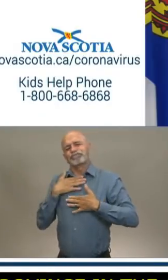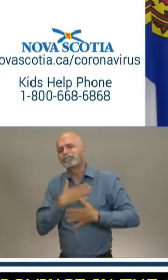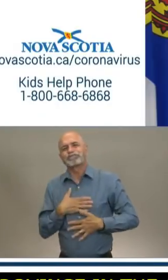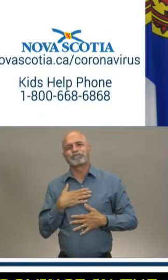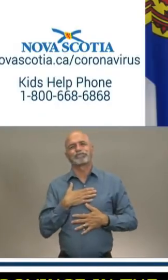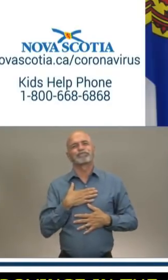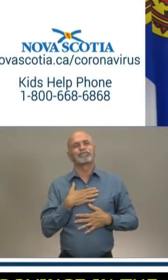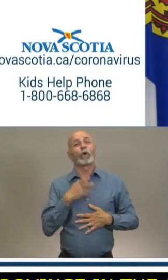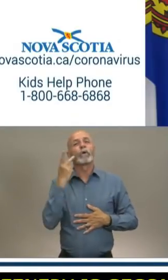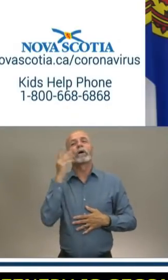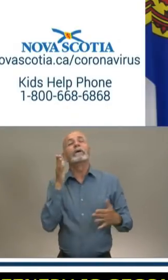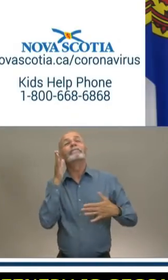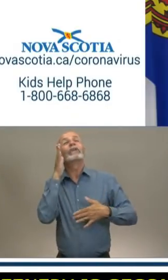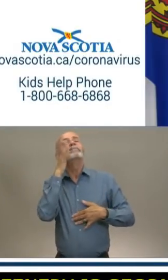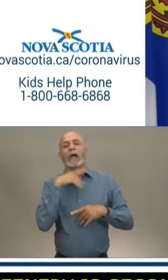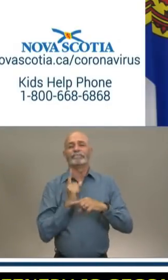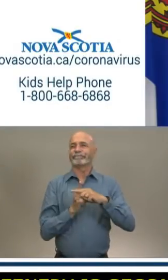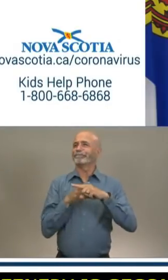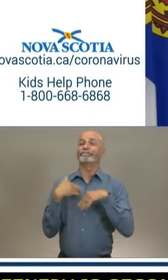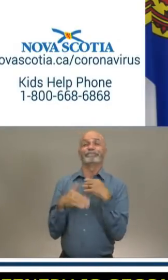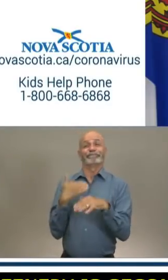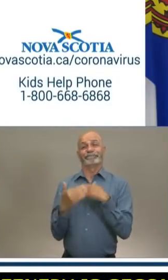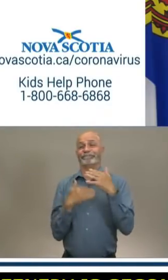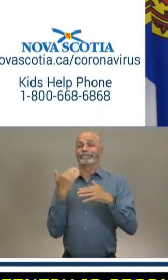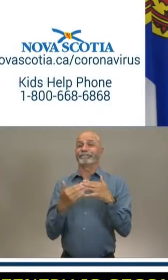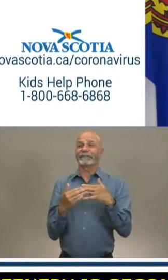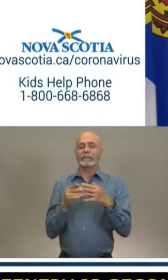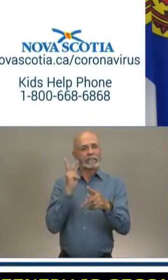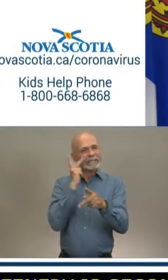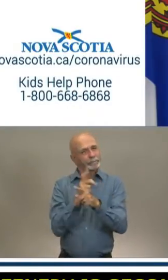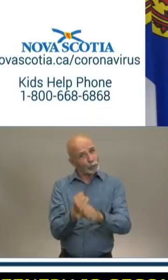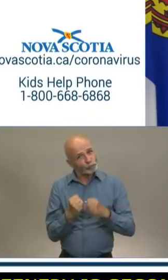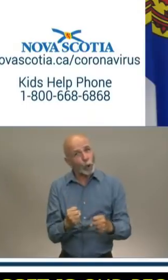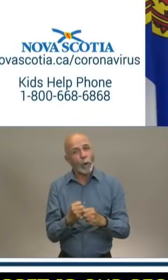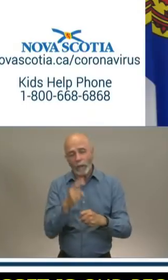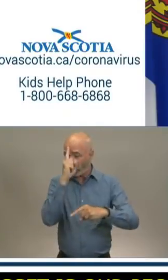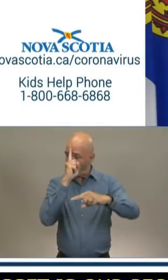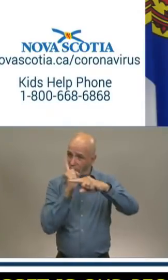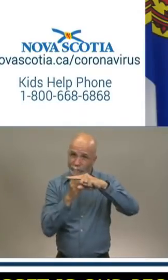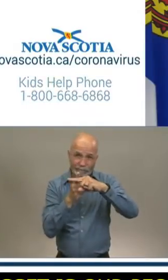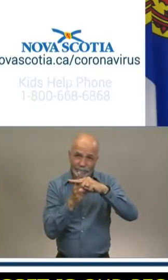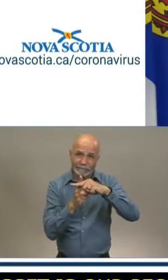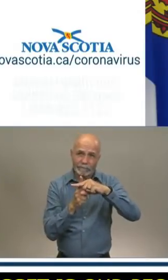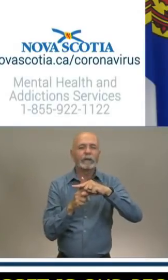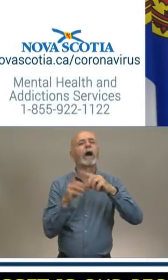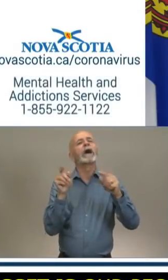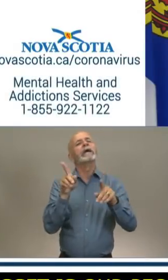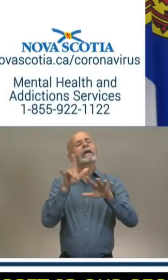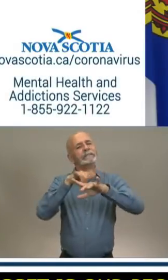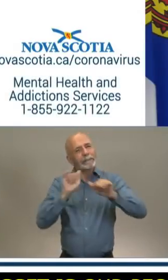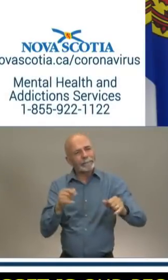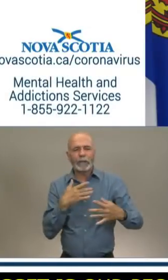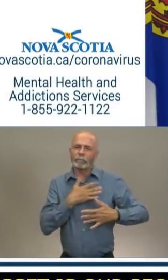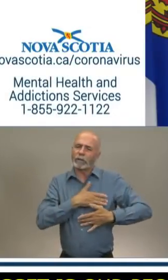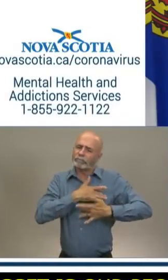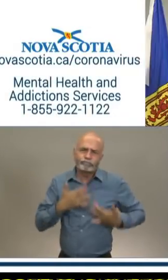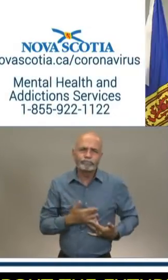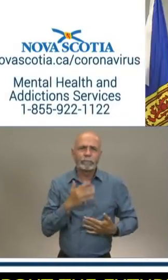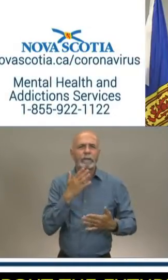this province. So stay hold, keep that optimistic nature, and be kind to your neighbors. Thank you.